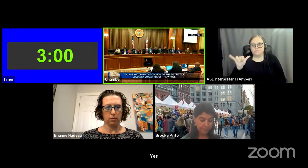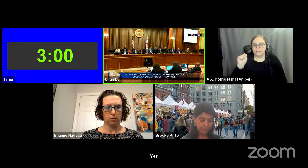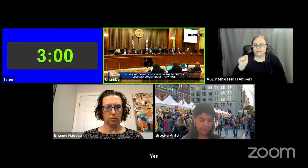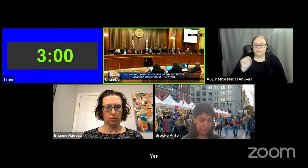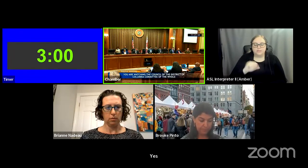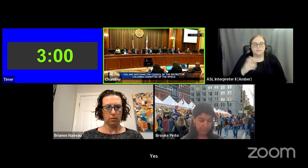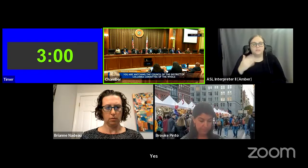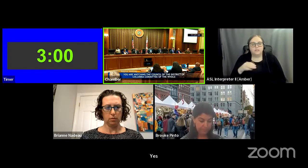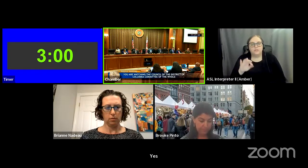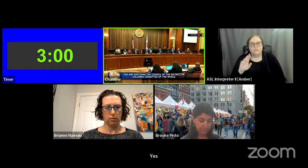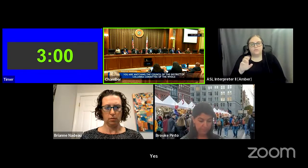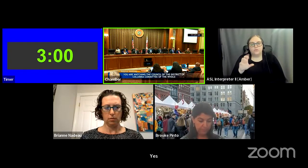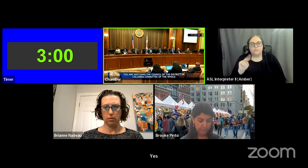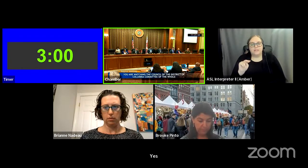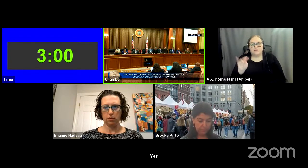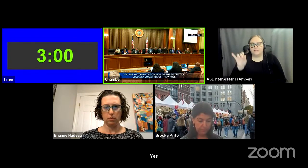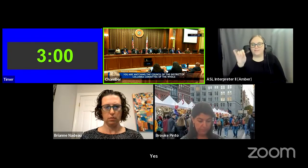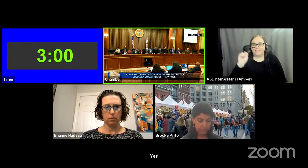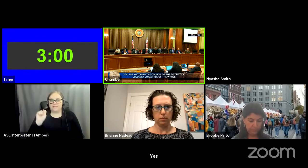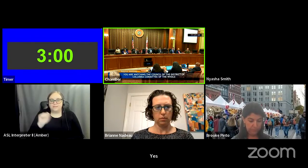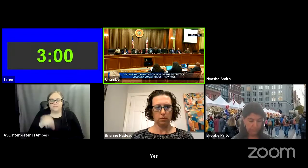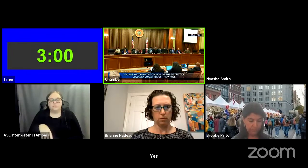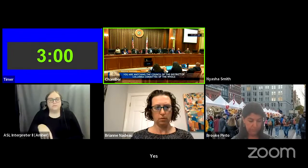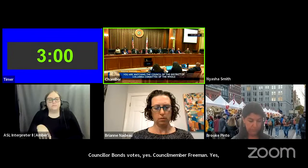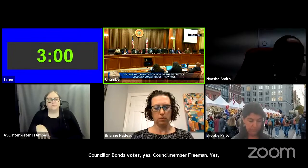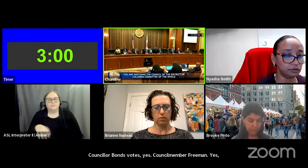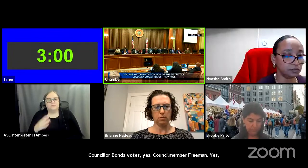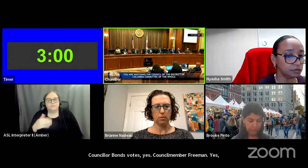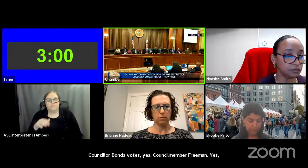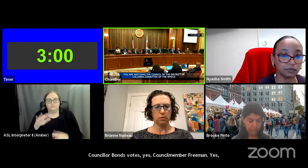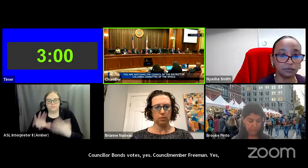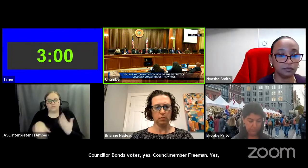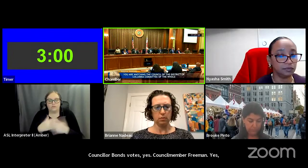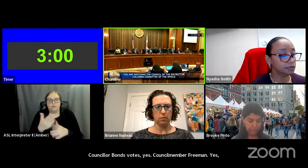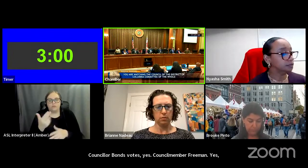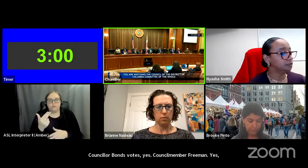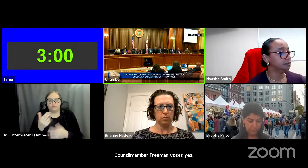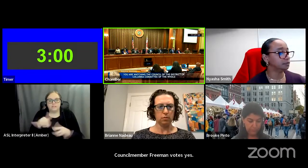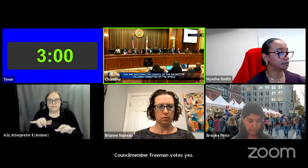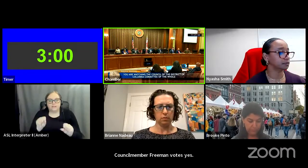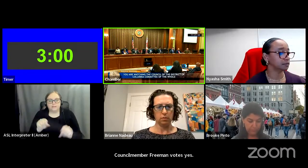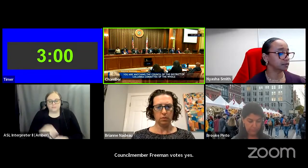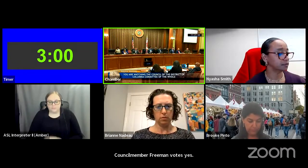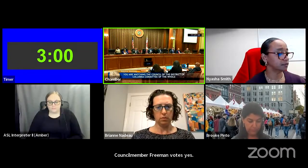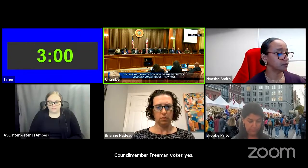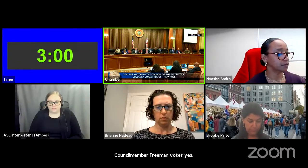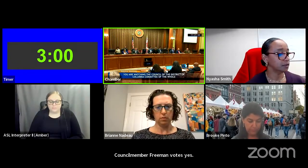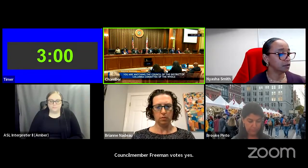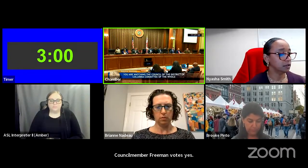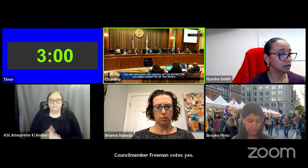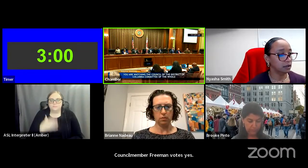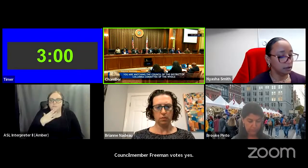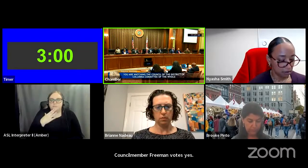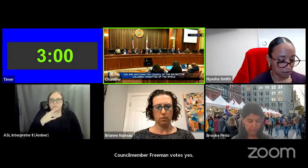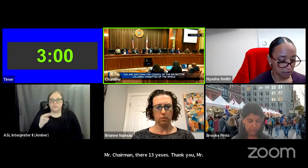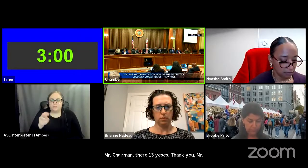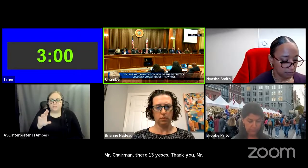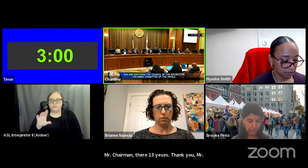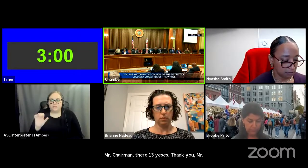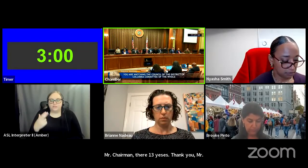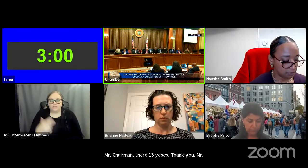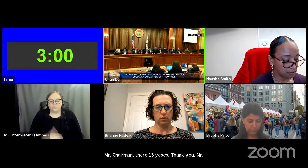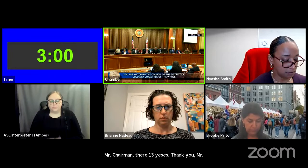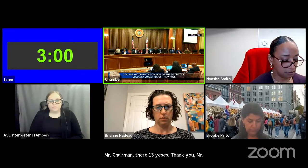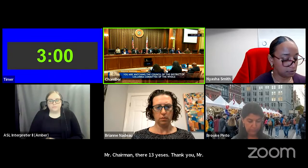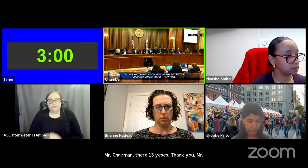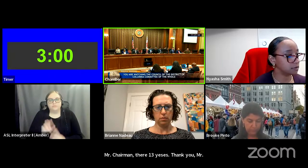yes. Councilmember Fruman. Yes. Councilmember Fruman votes yes. Mr. Chairman, there are 13 yeses. Thank you, Mr. Cash.